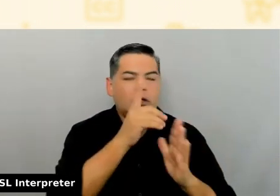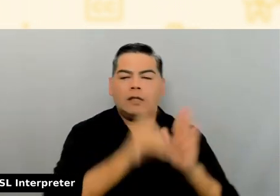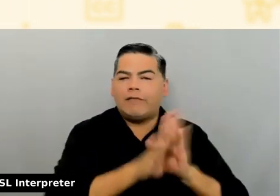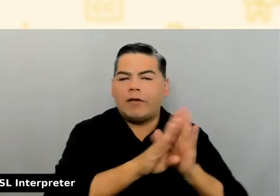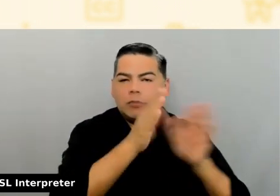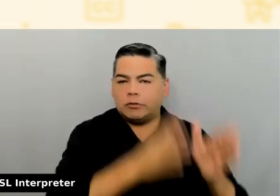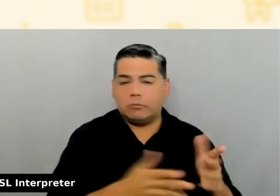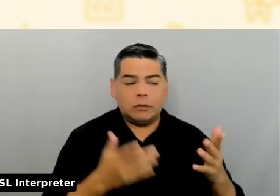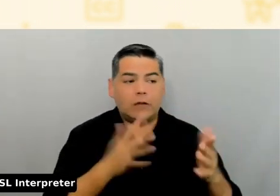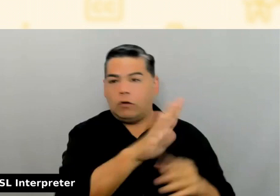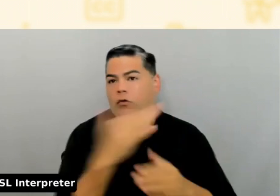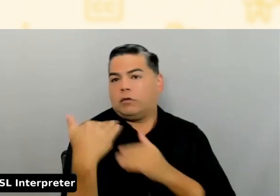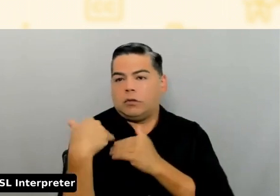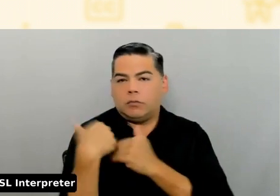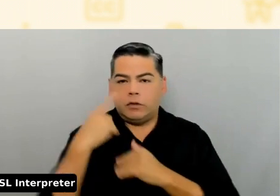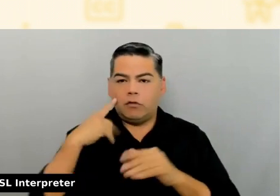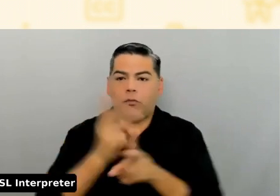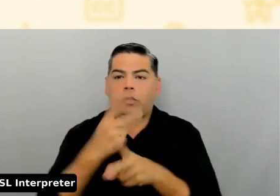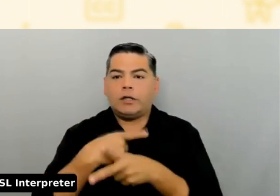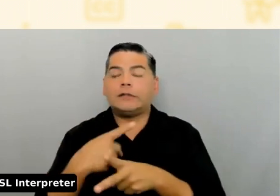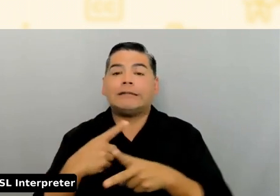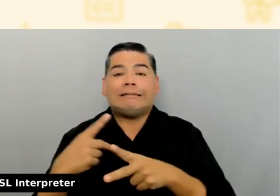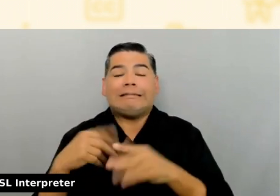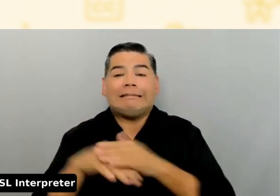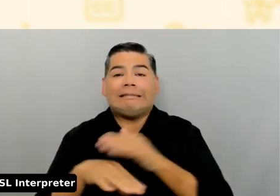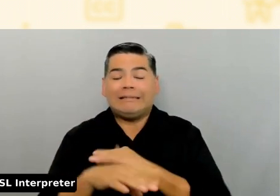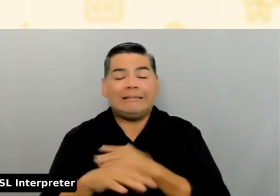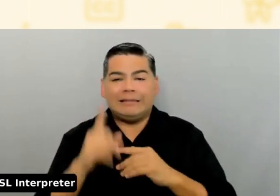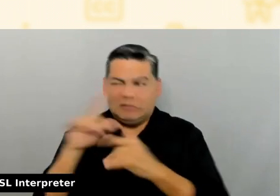of making our products accessible. It's every one of us that